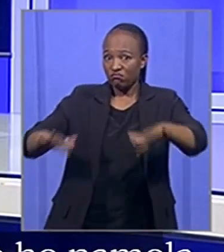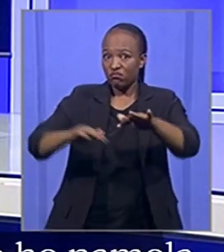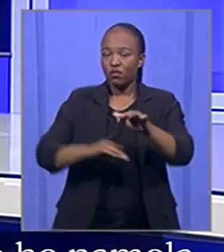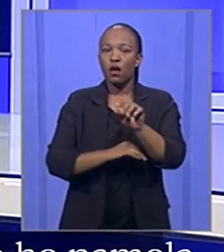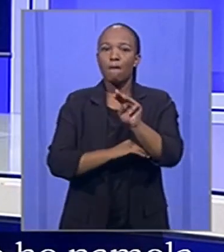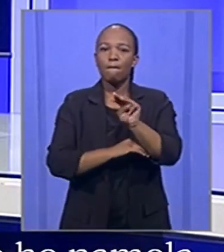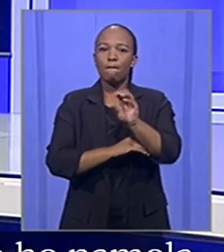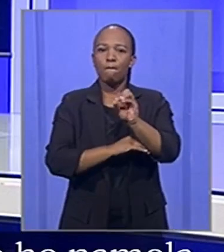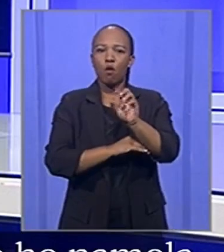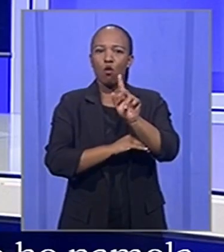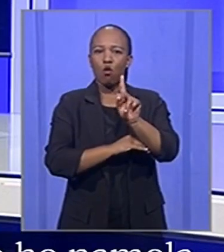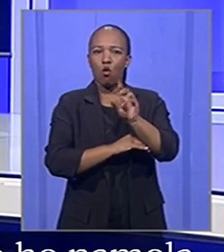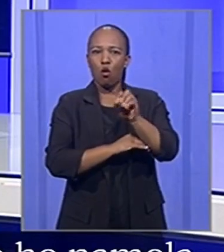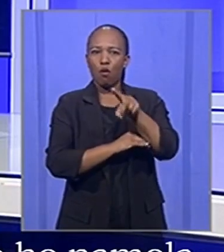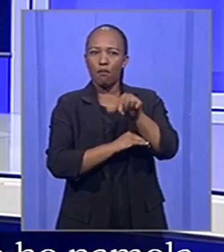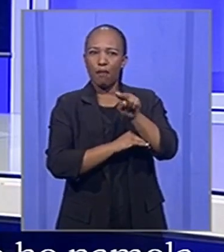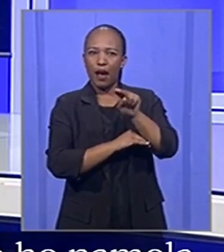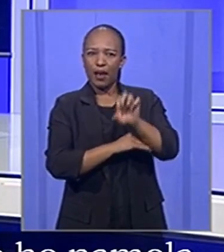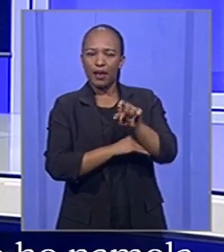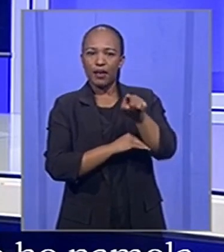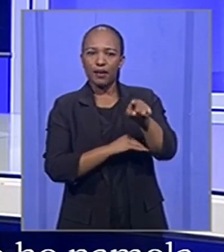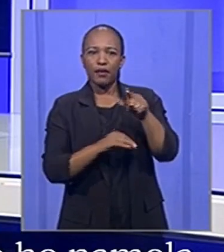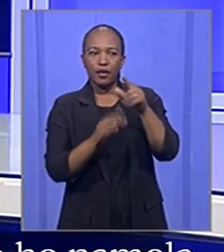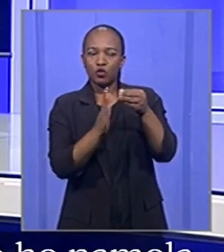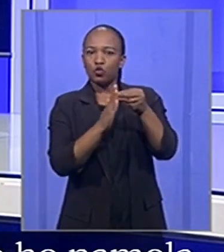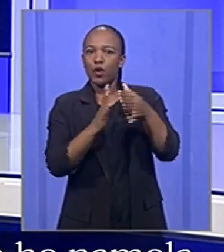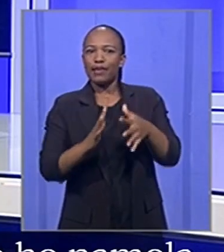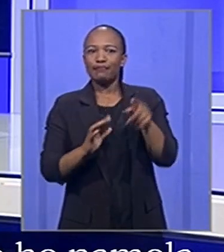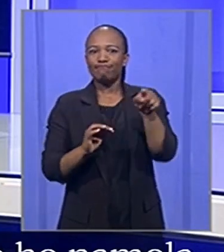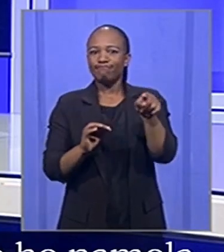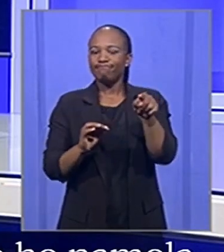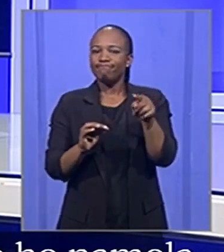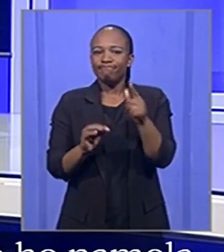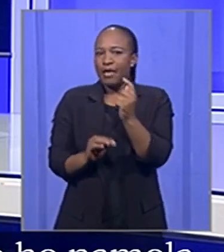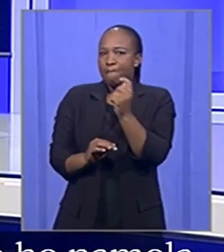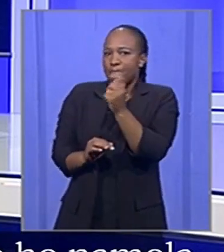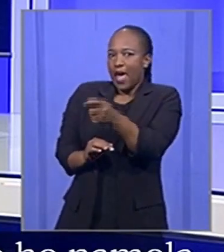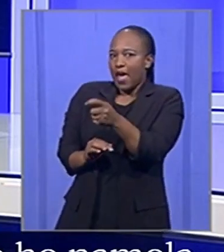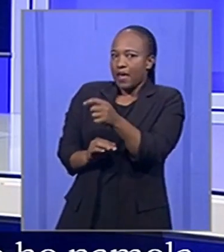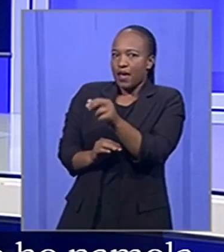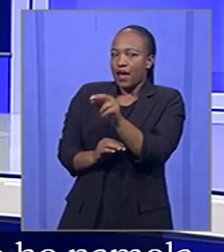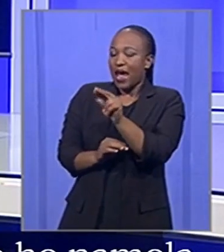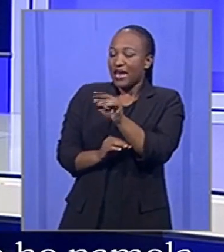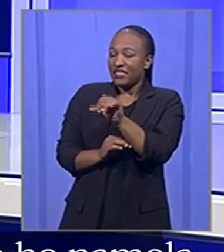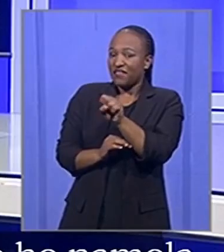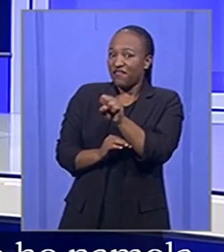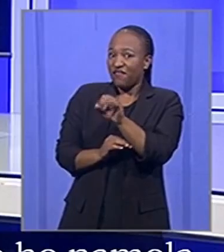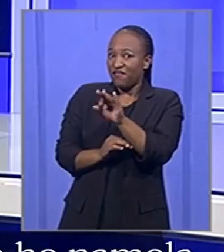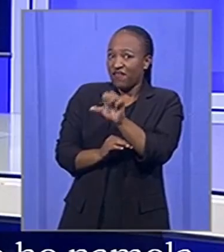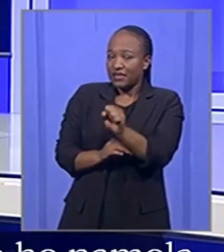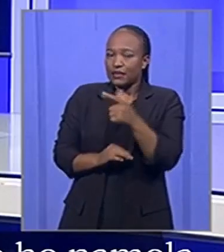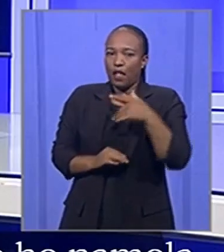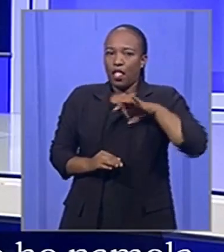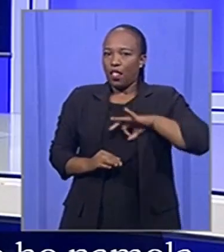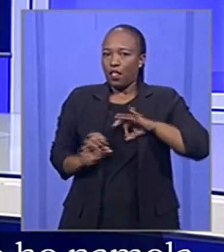latela boipiletso ba baithuti ka ho selefshwe ha NSFAS ho tloha mathasong a selemo.